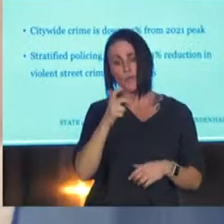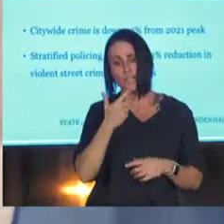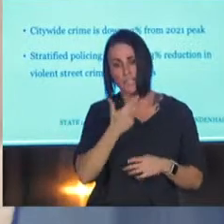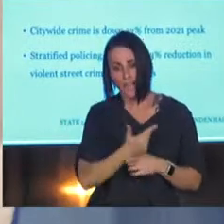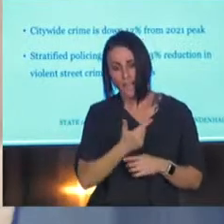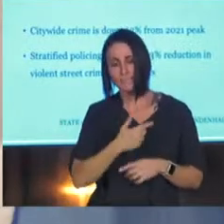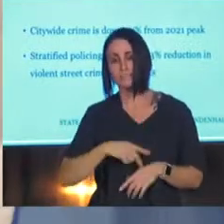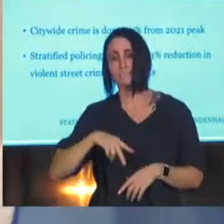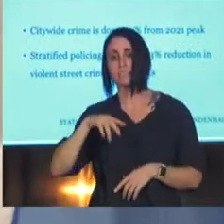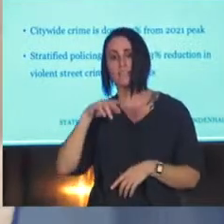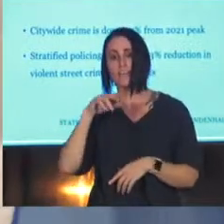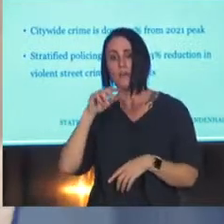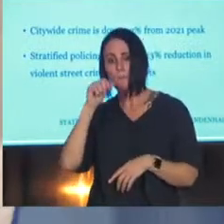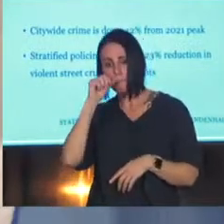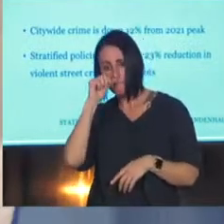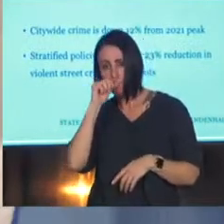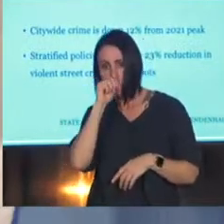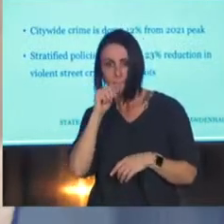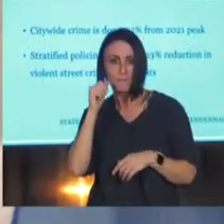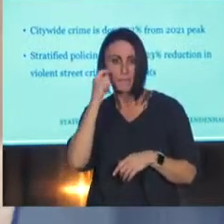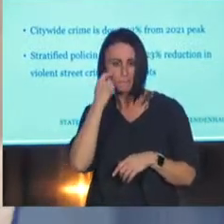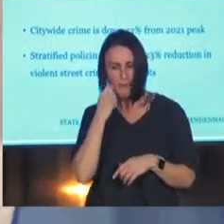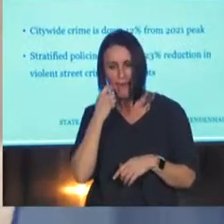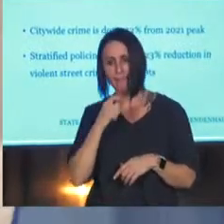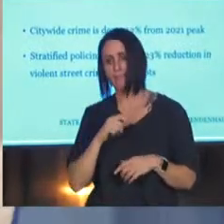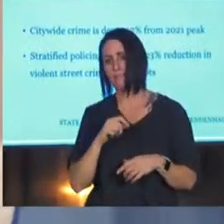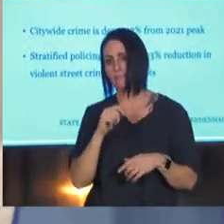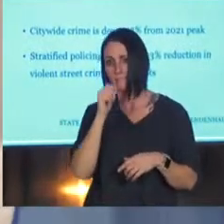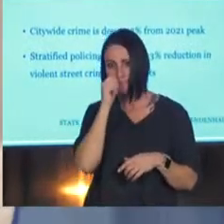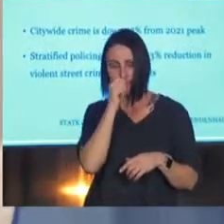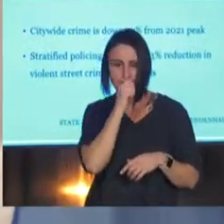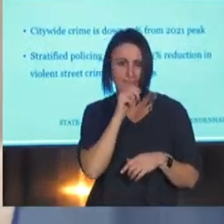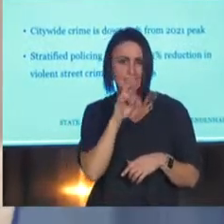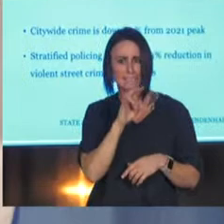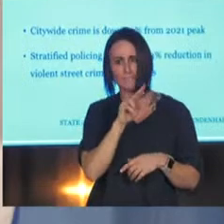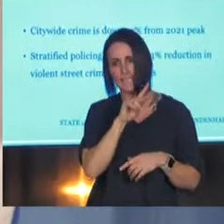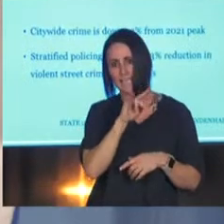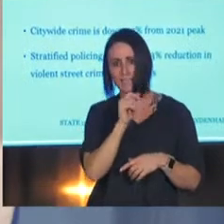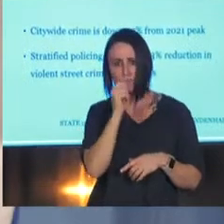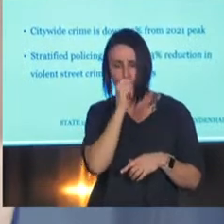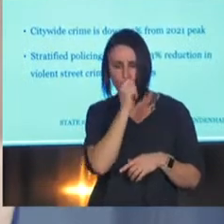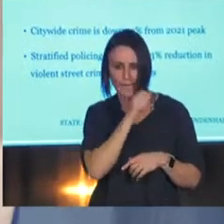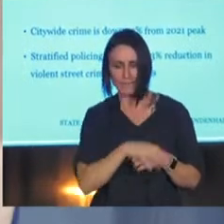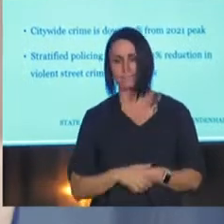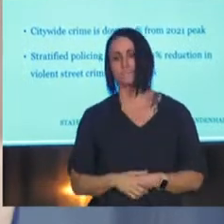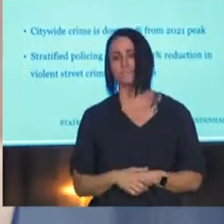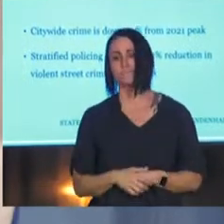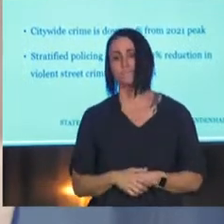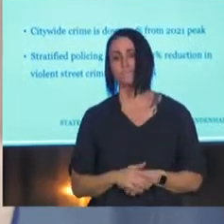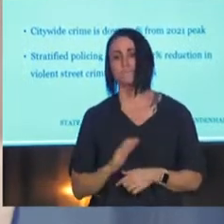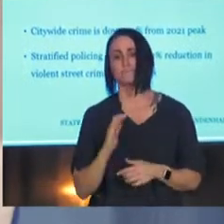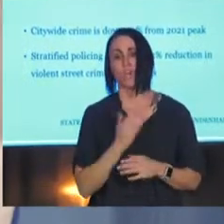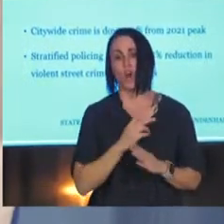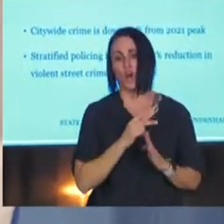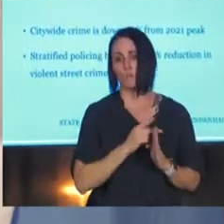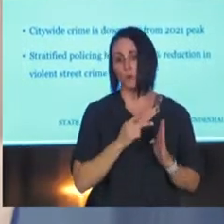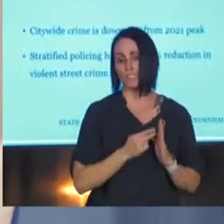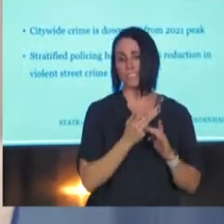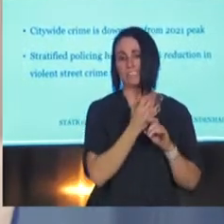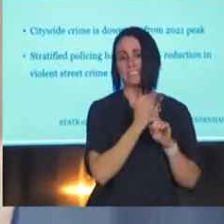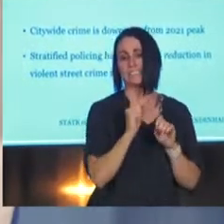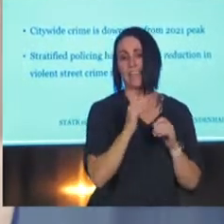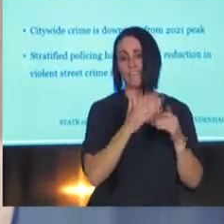53 kilos of meth, 7 kilos and 7 kilos of cocaine. Our Project Safe